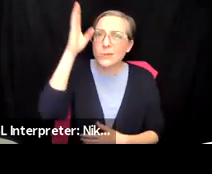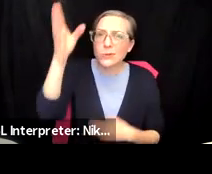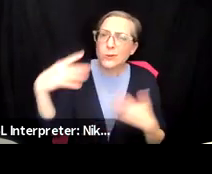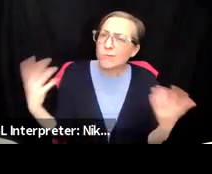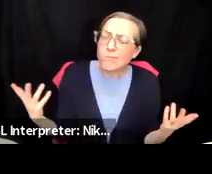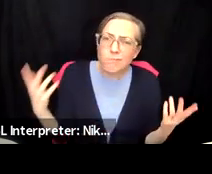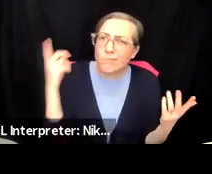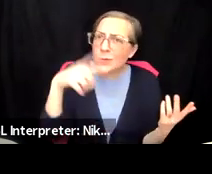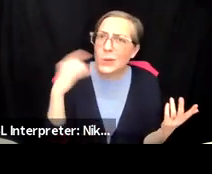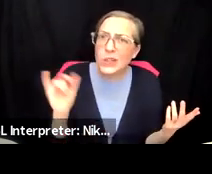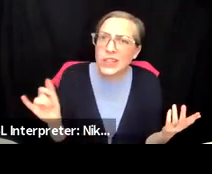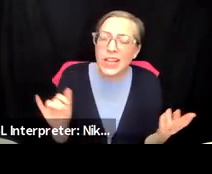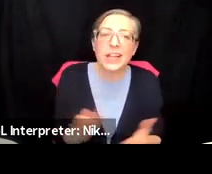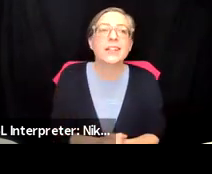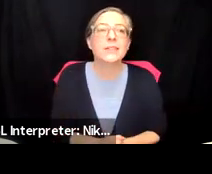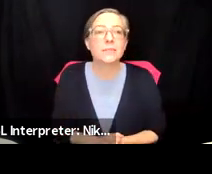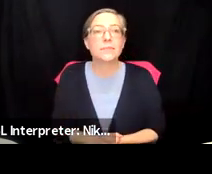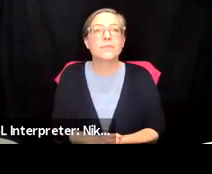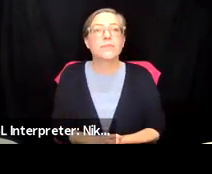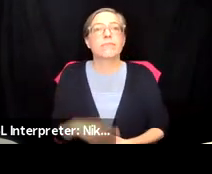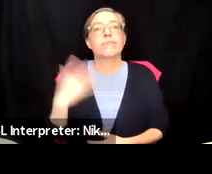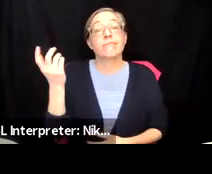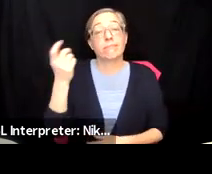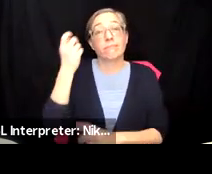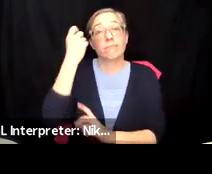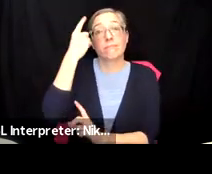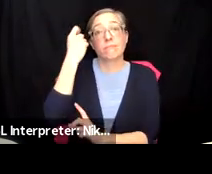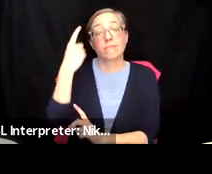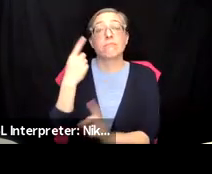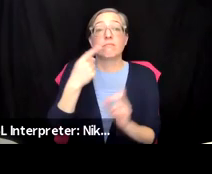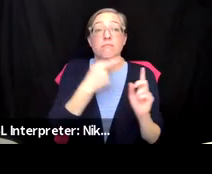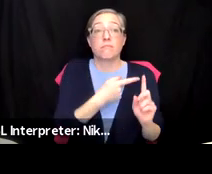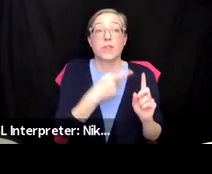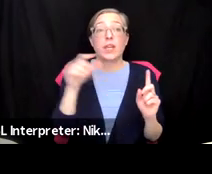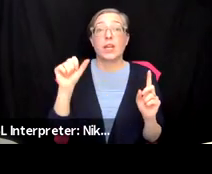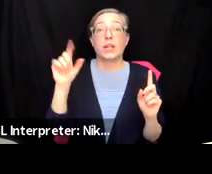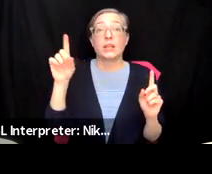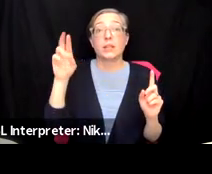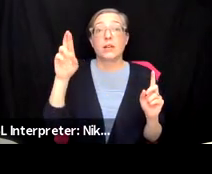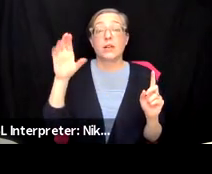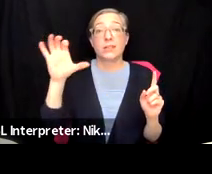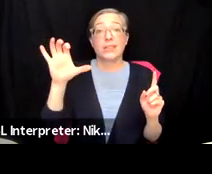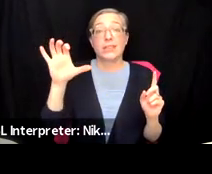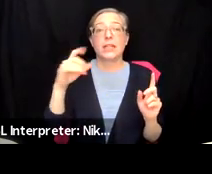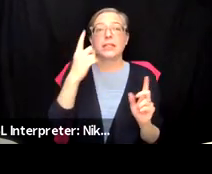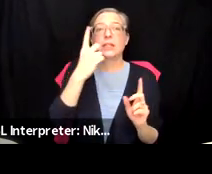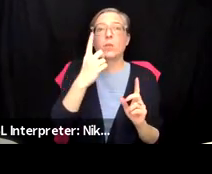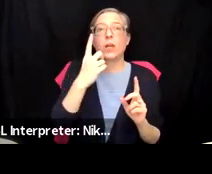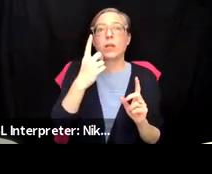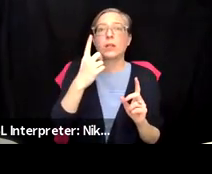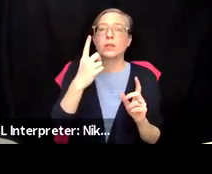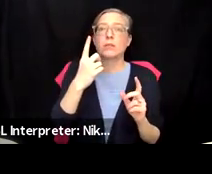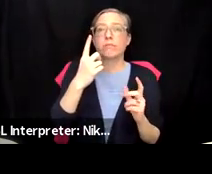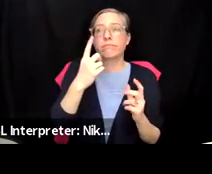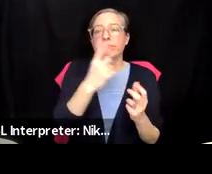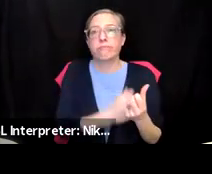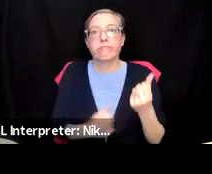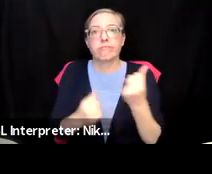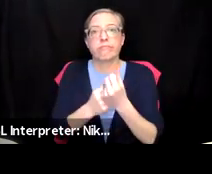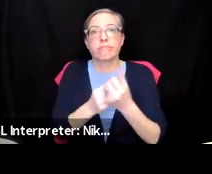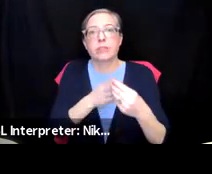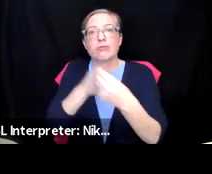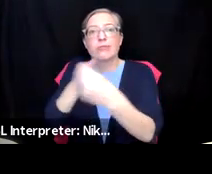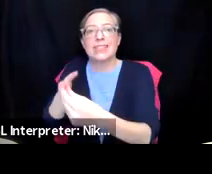a stepping stone to a no wrong door system. Want to tell you a quote that I picked up from the